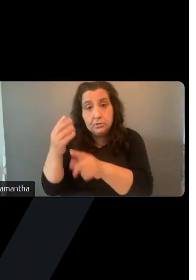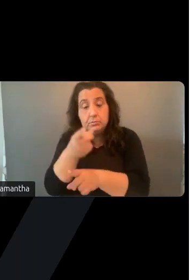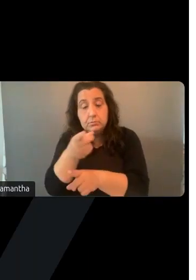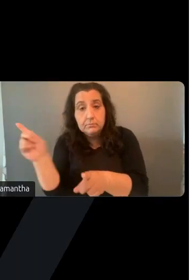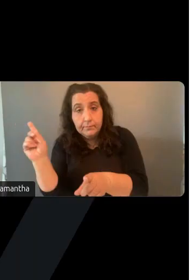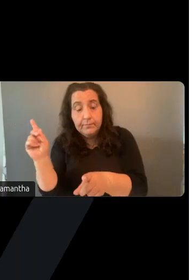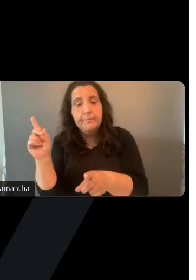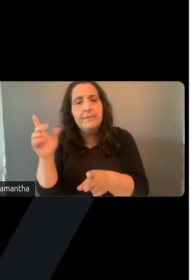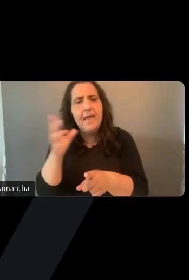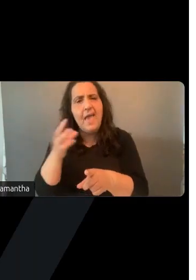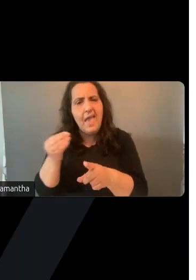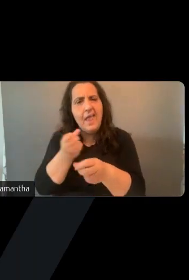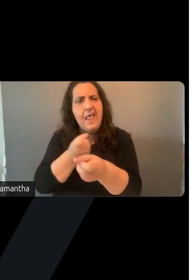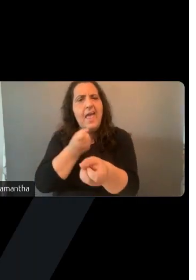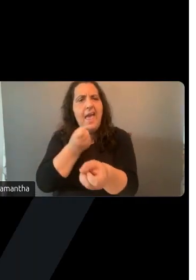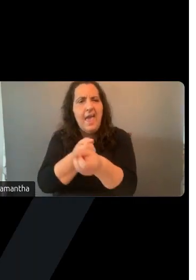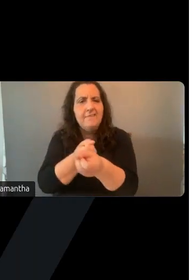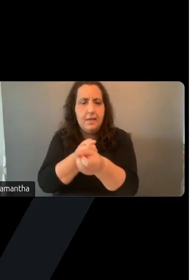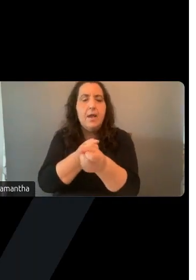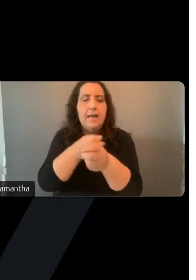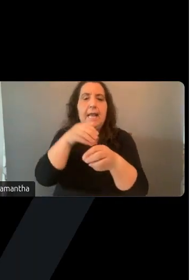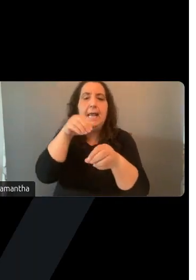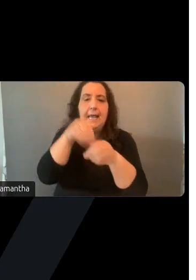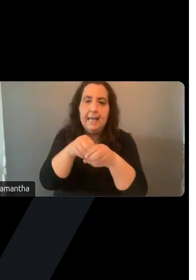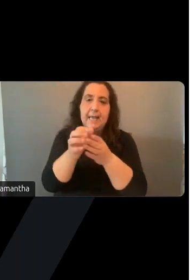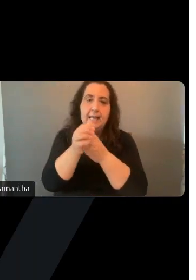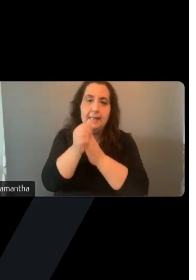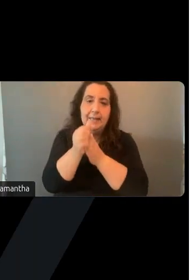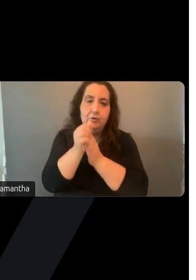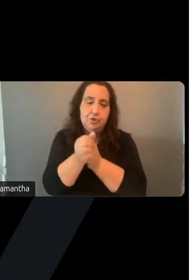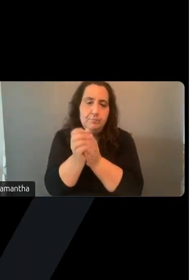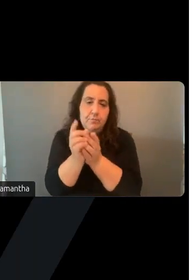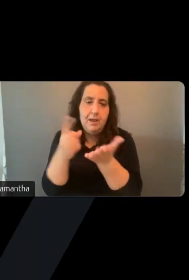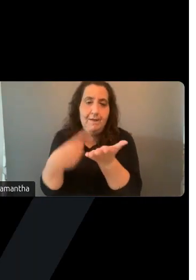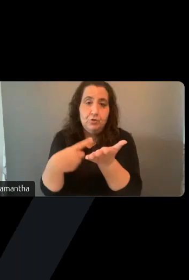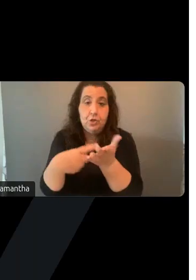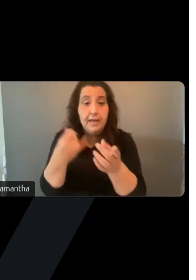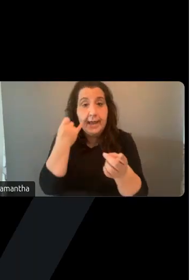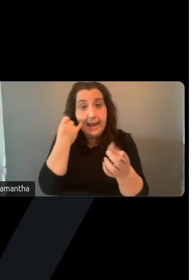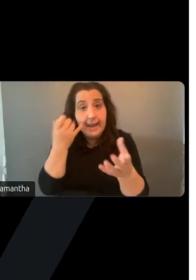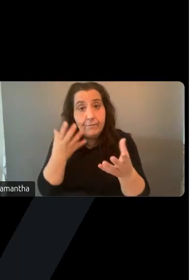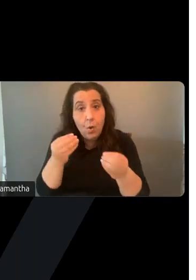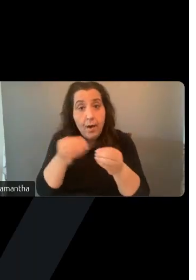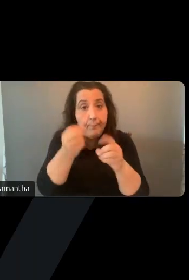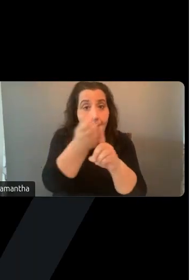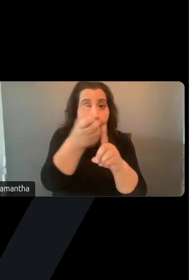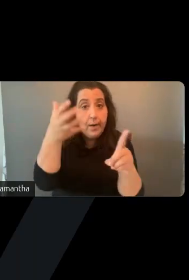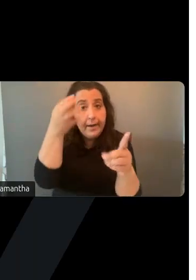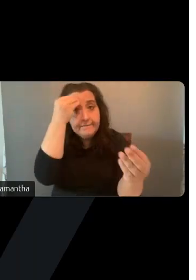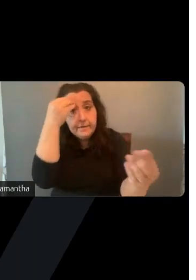advocating in leadership conversations. Now, for more information about that, you can scan our QR code.